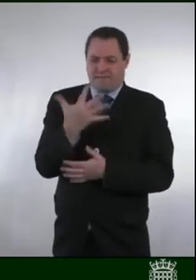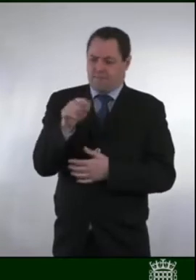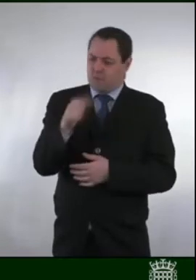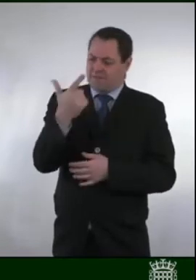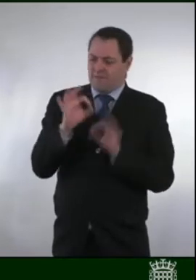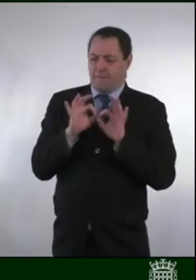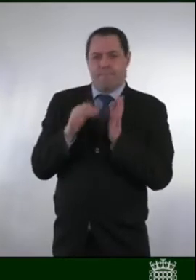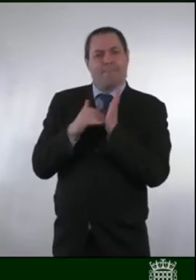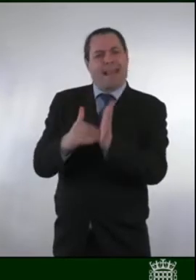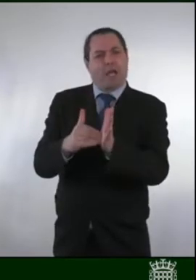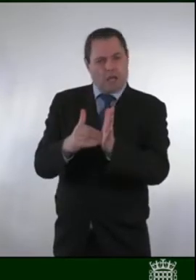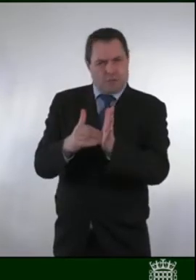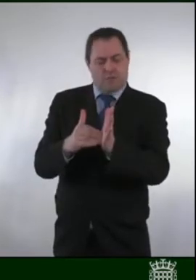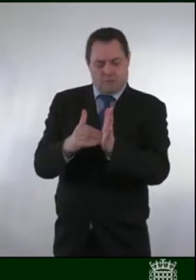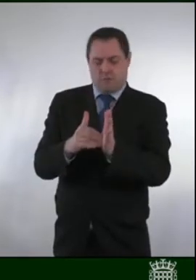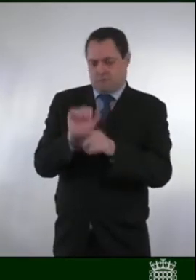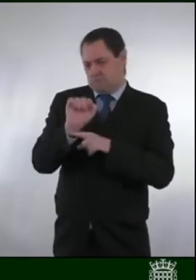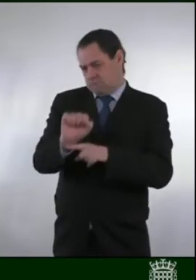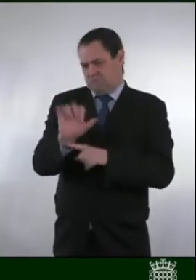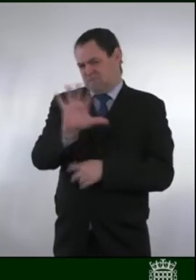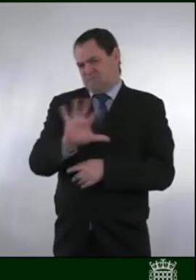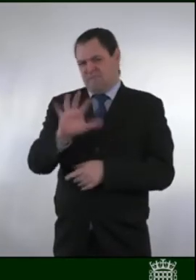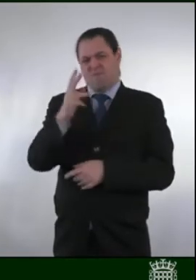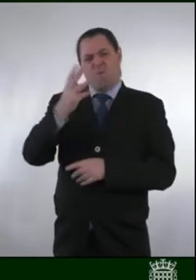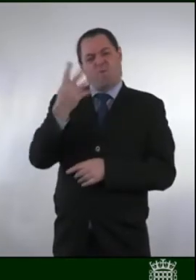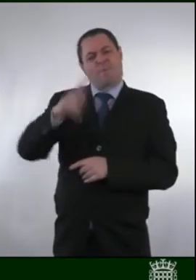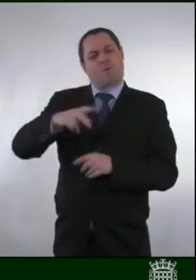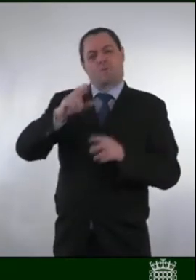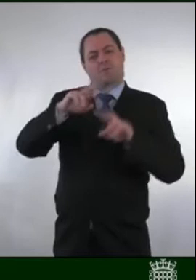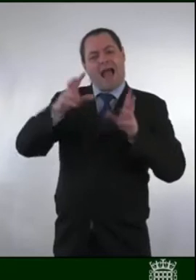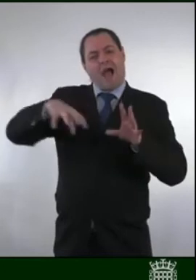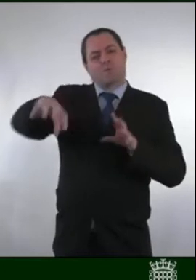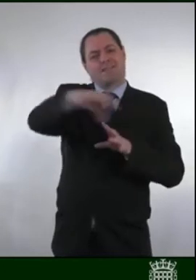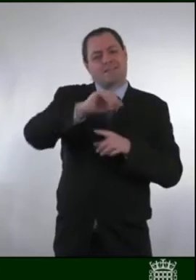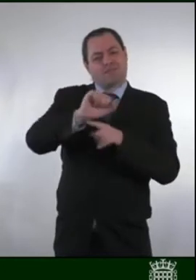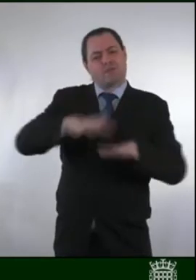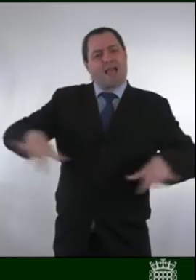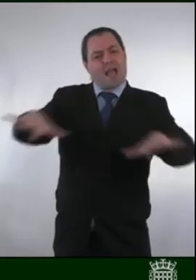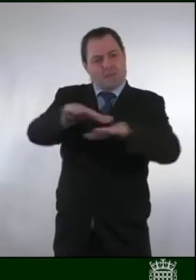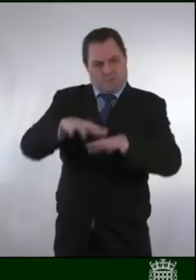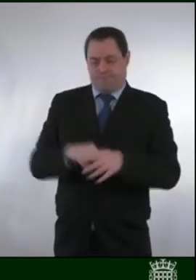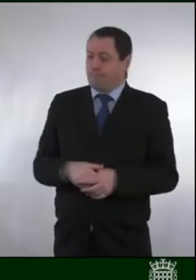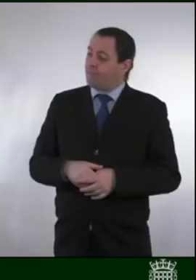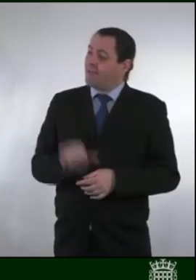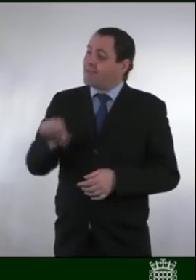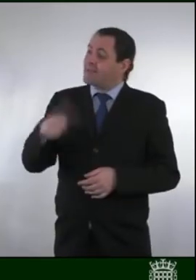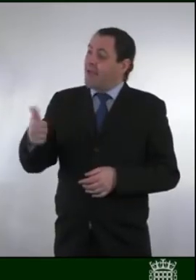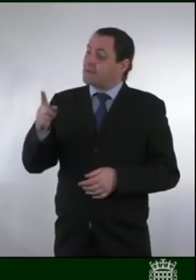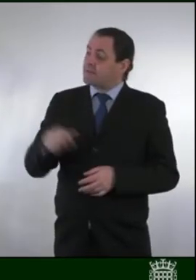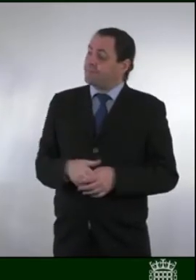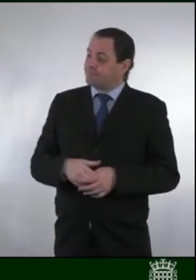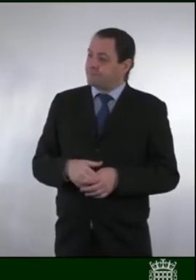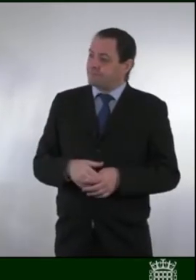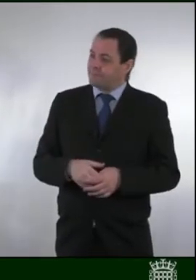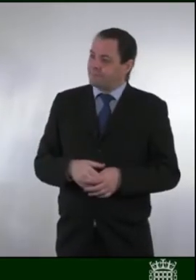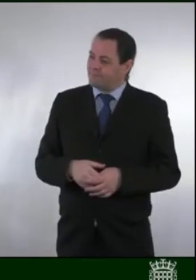million to protect nearly 4,000 homes. Let's head to Devon with Sigurry Street. To Sigurry. Thank you,